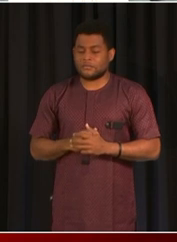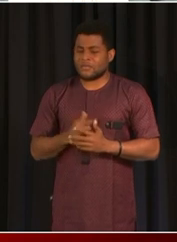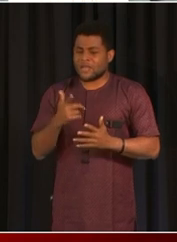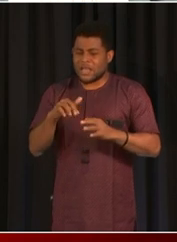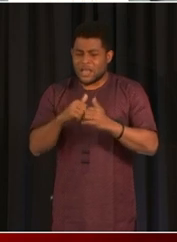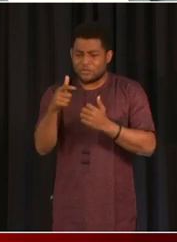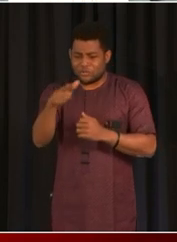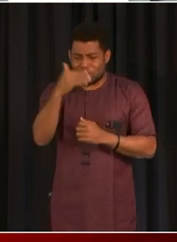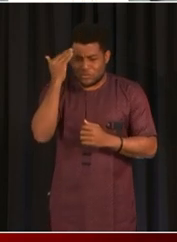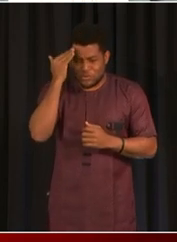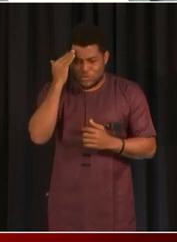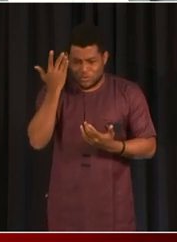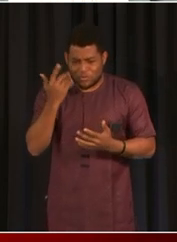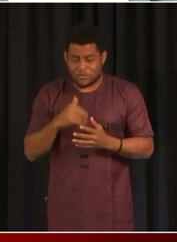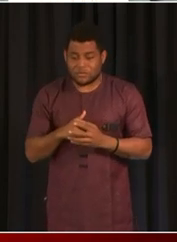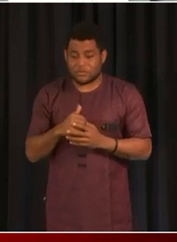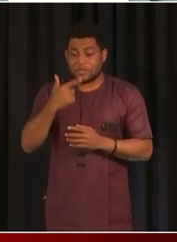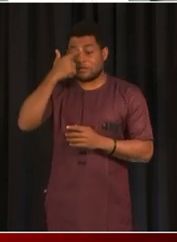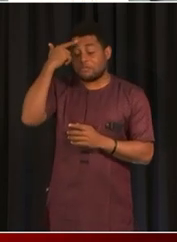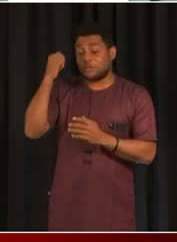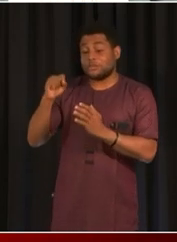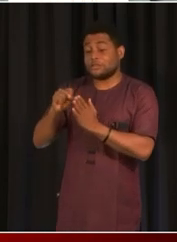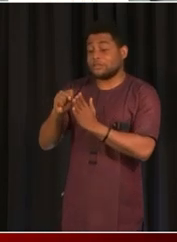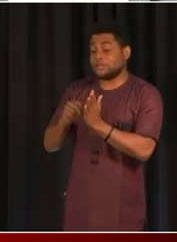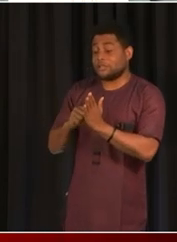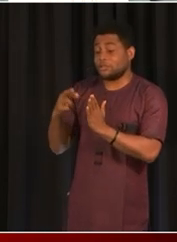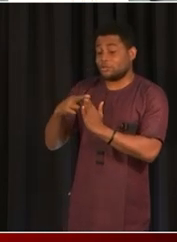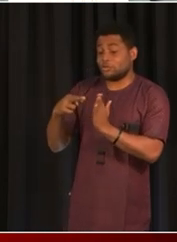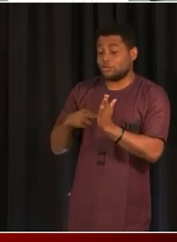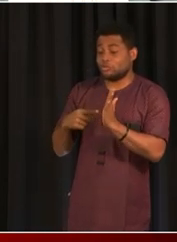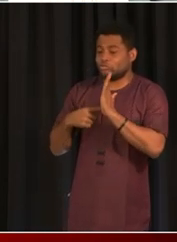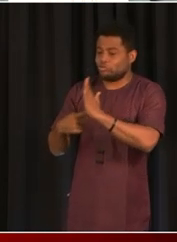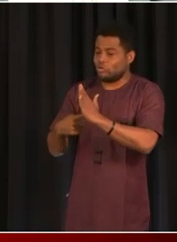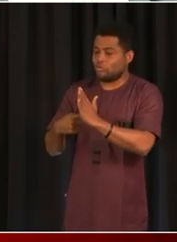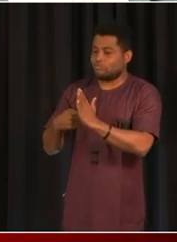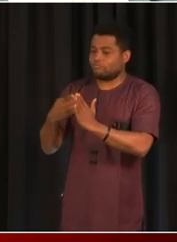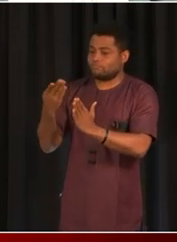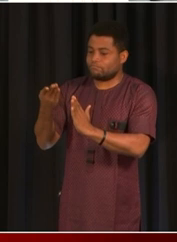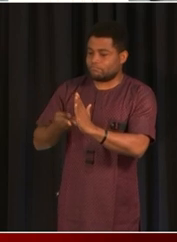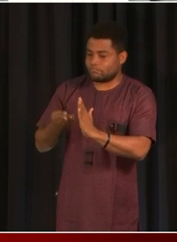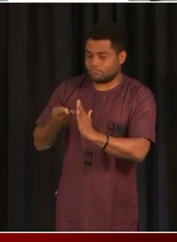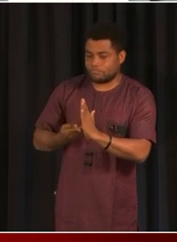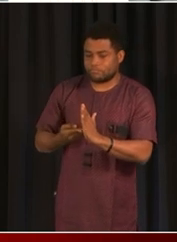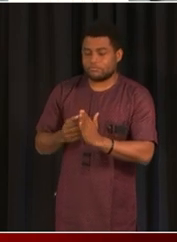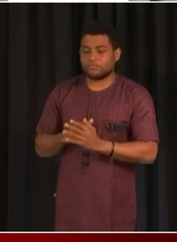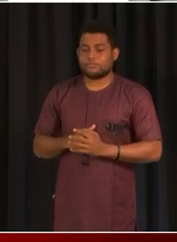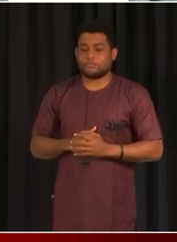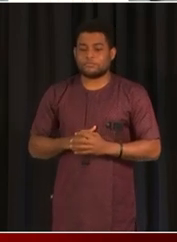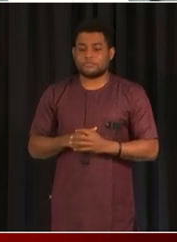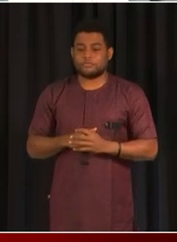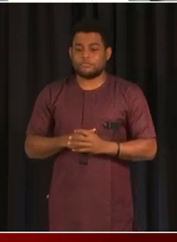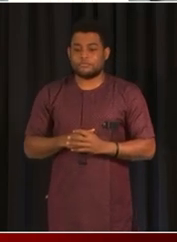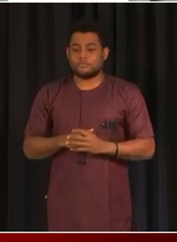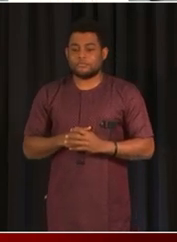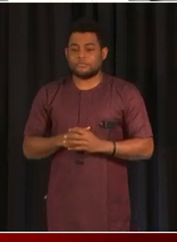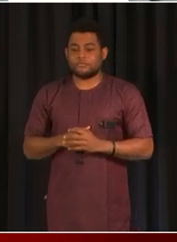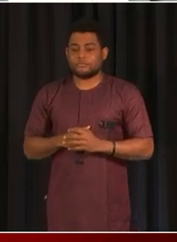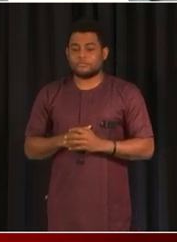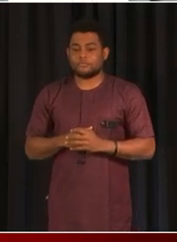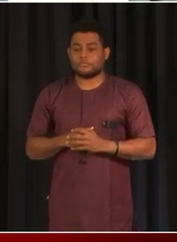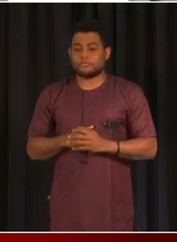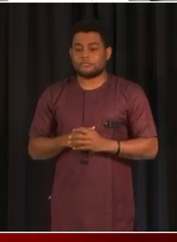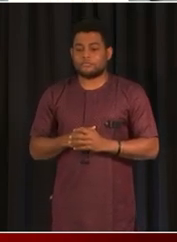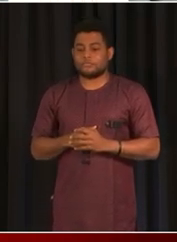our state immunization registries and other databases that we share with the CDC. So they can see LaQuandra